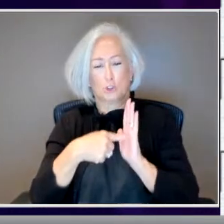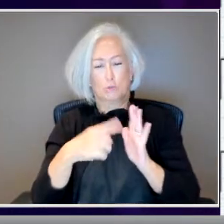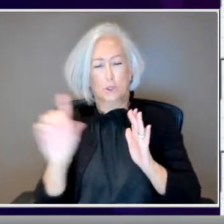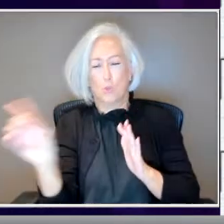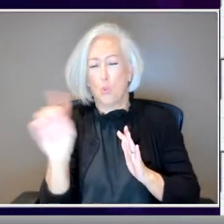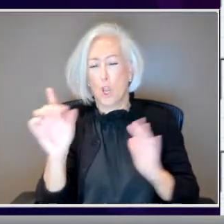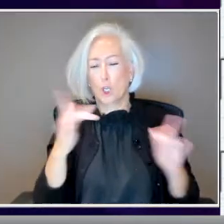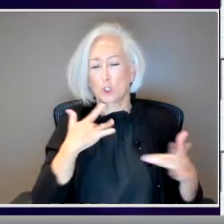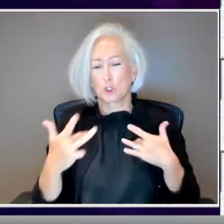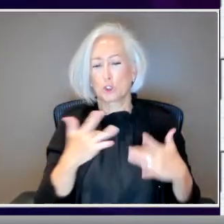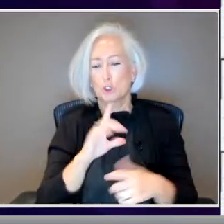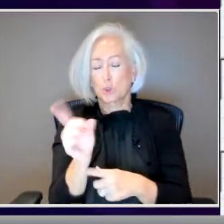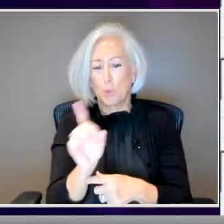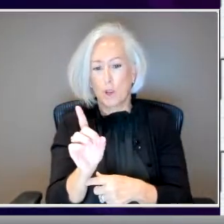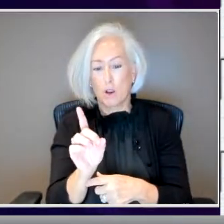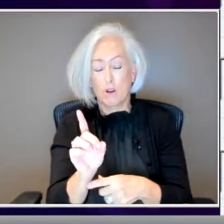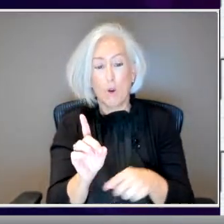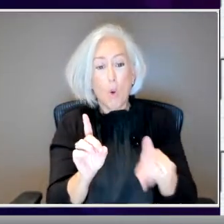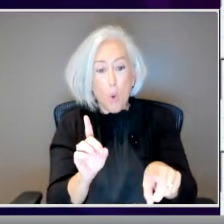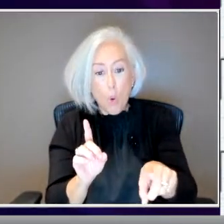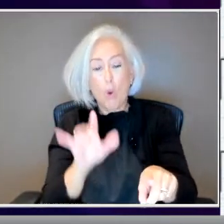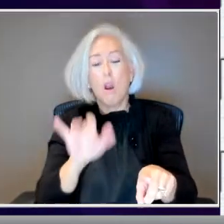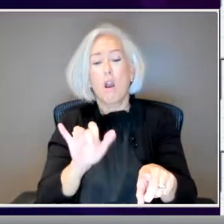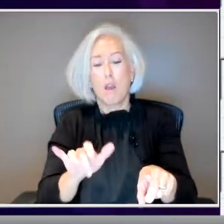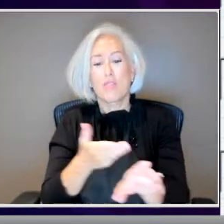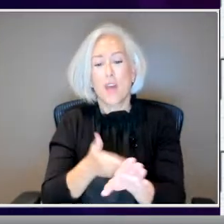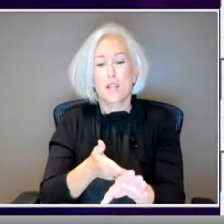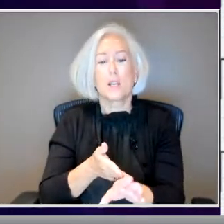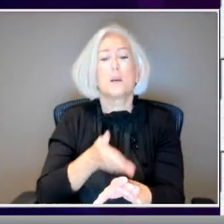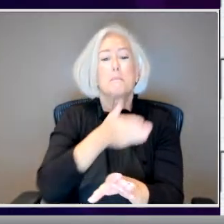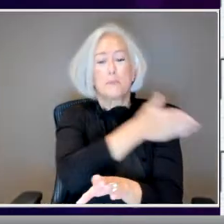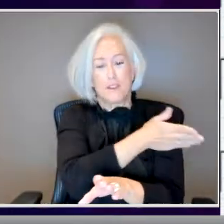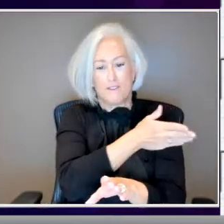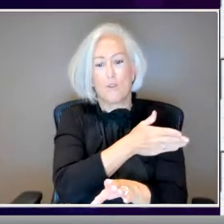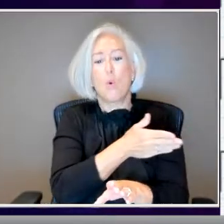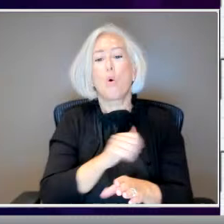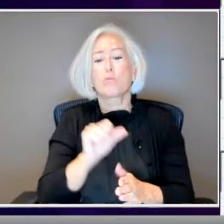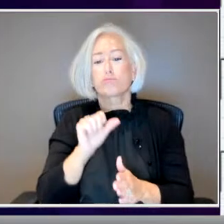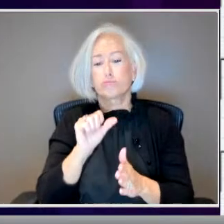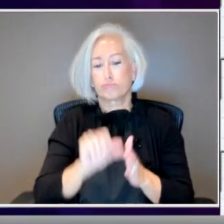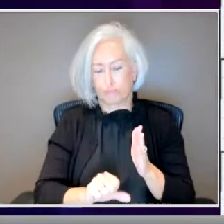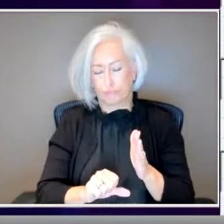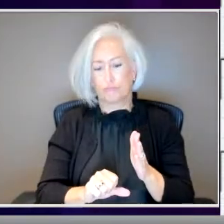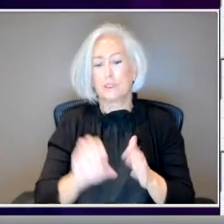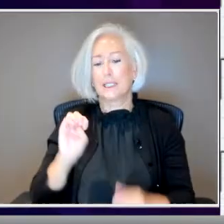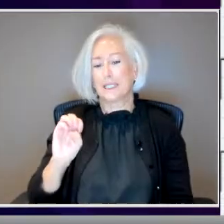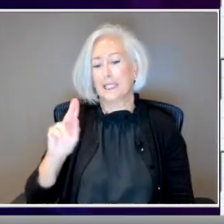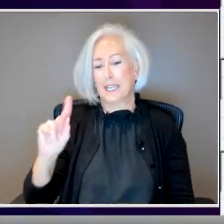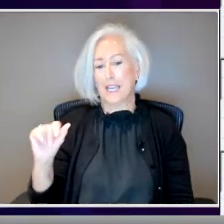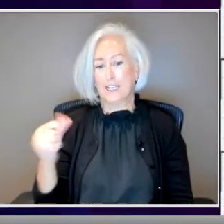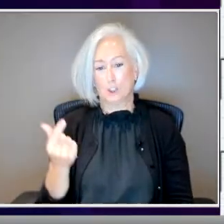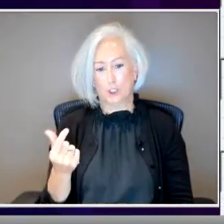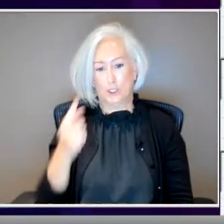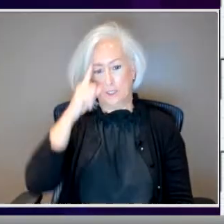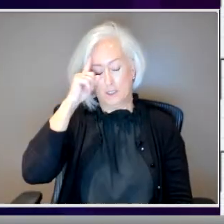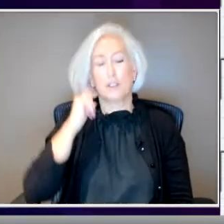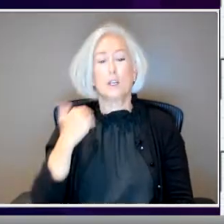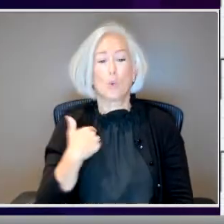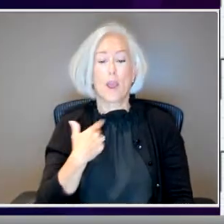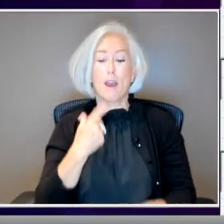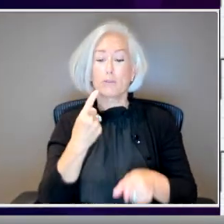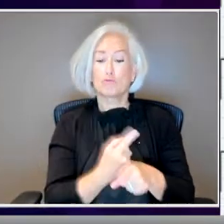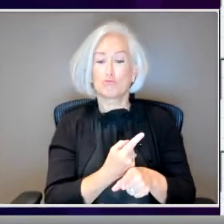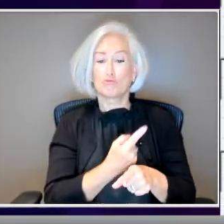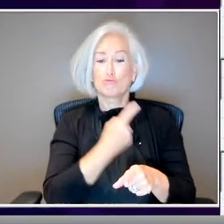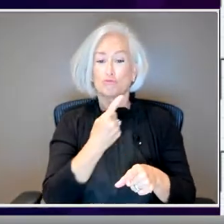well, this is actually her pre-ablation EKG. So talk us through this. Yeah, so basically there's a normal beat and then an extra beat every other beat.